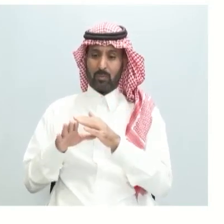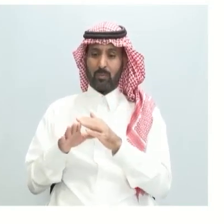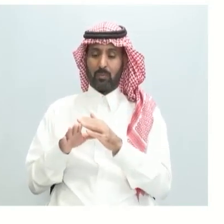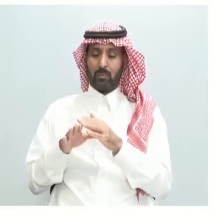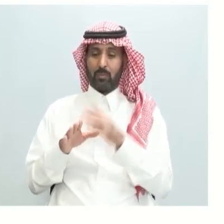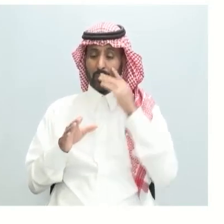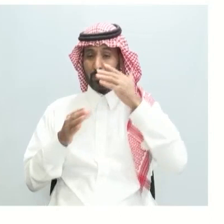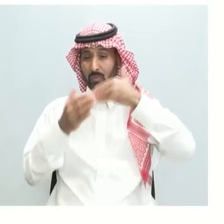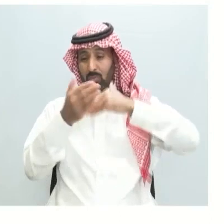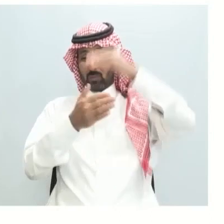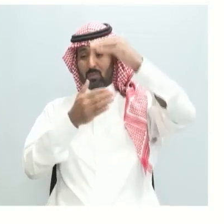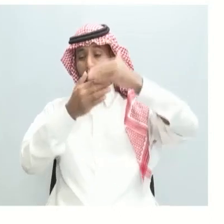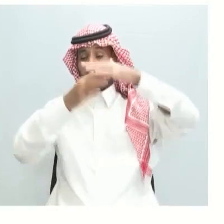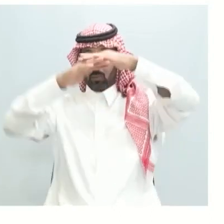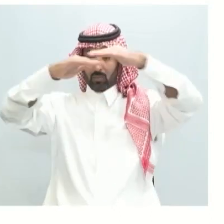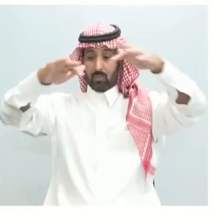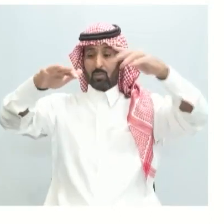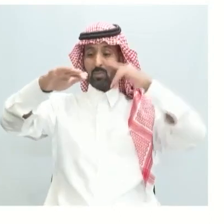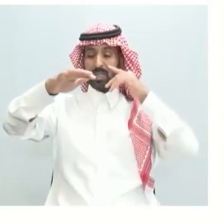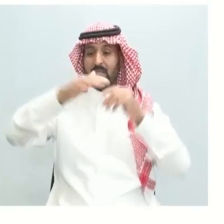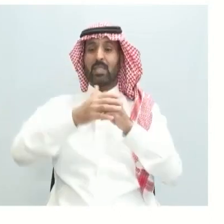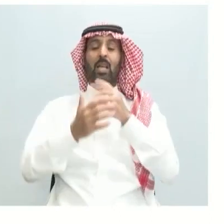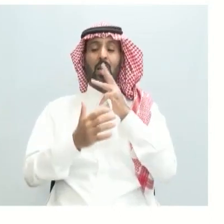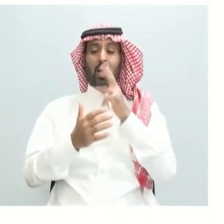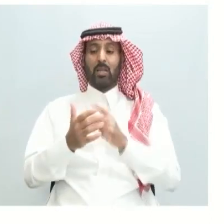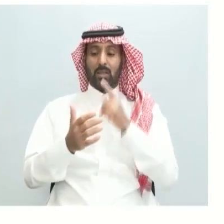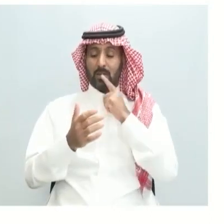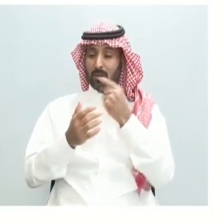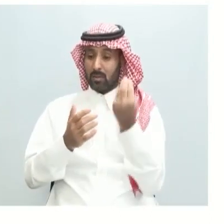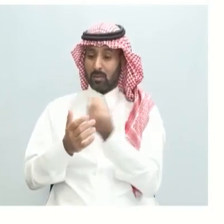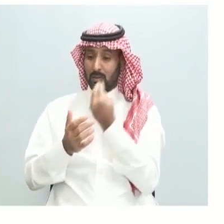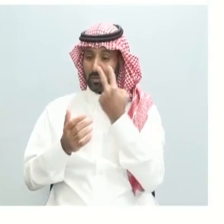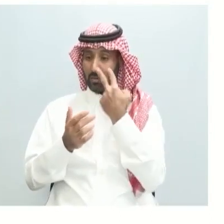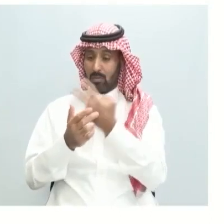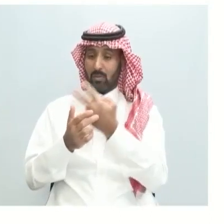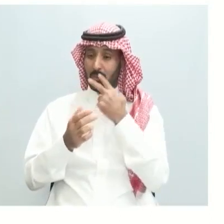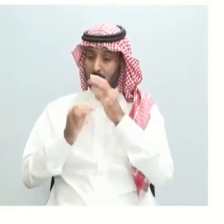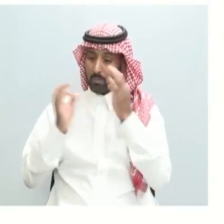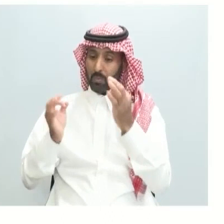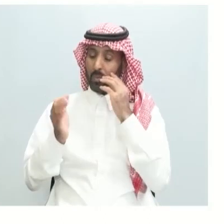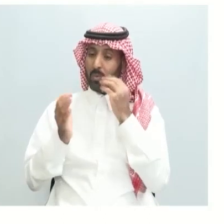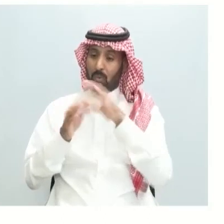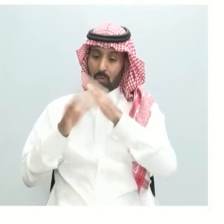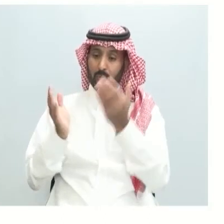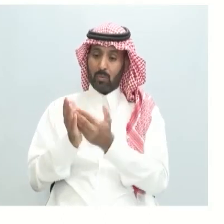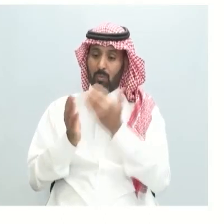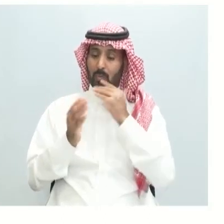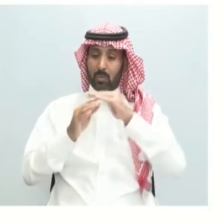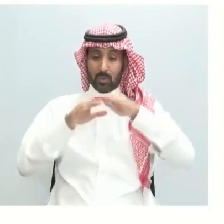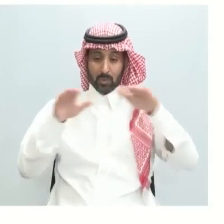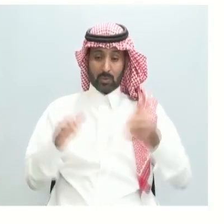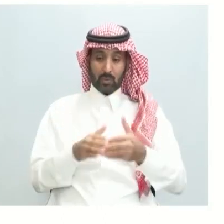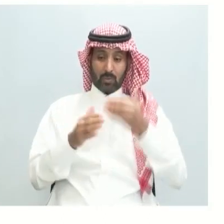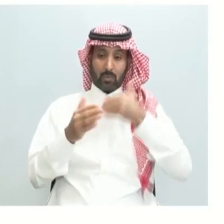The skyscraper accommodates more than 900 luxury apartments, 49 floors of offices, and a